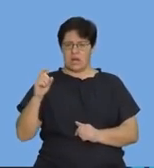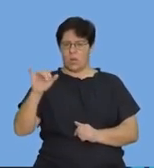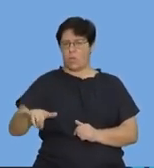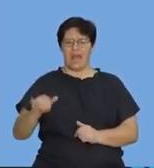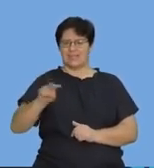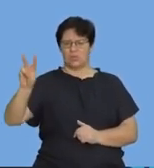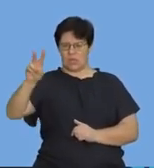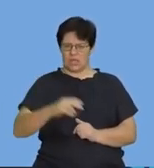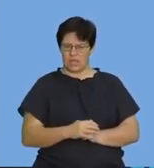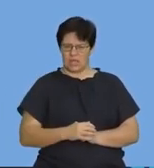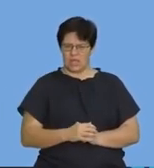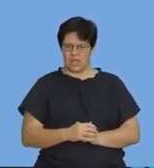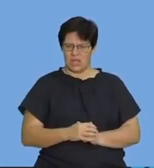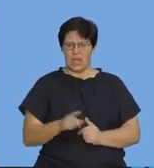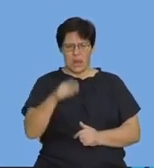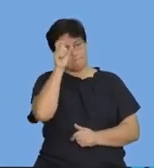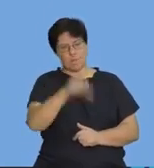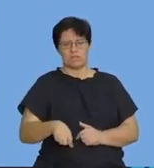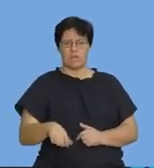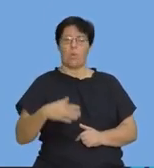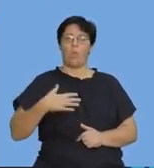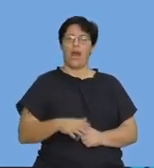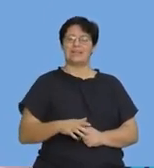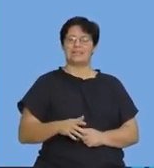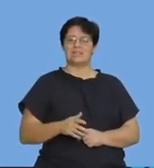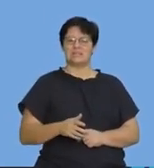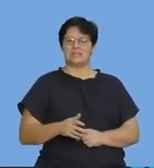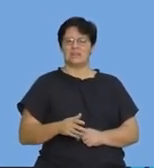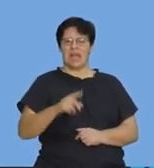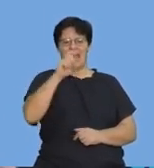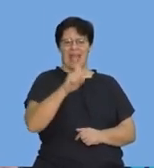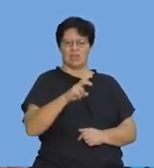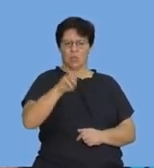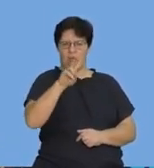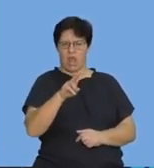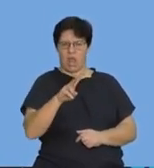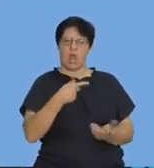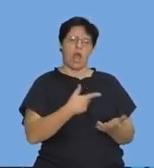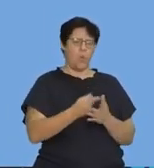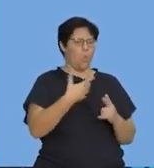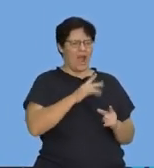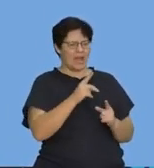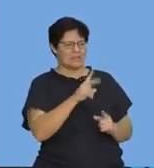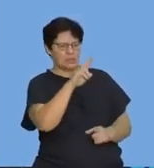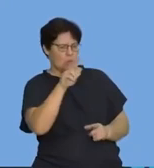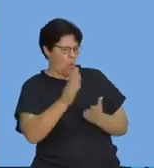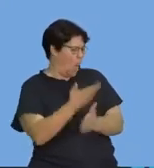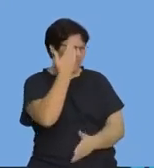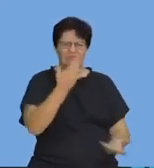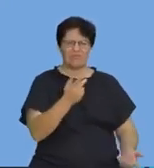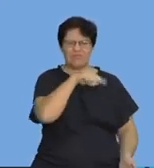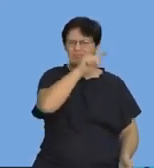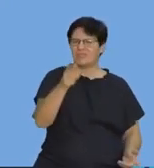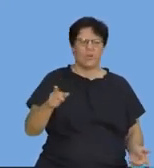squared, I mean. And then a person will try and make the x squared to be the subject of the formula, and they want to take out the square root. Why are you